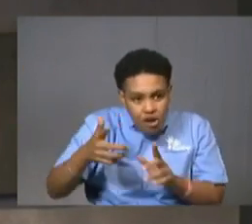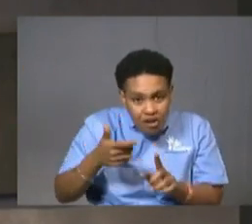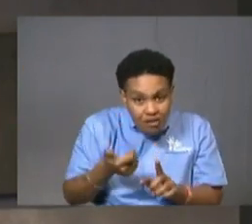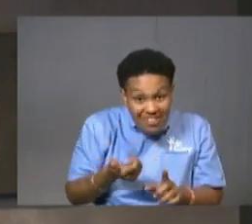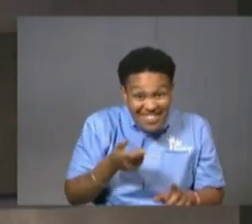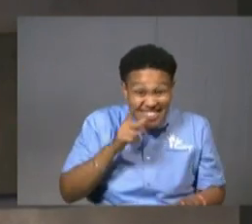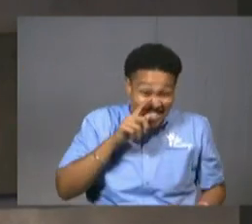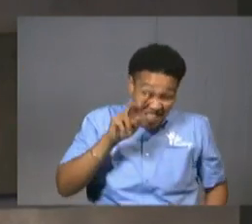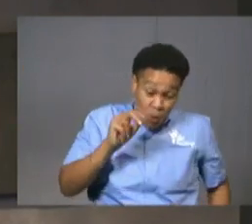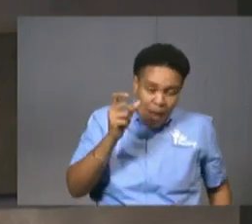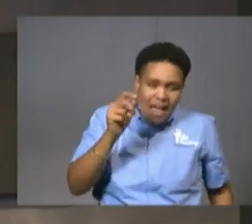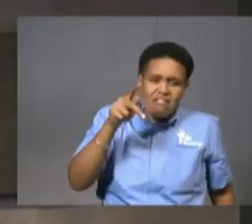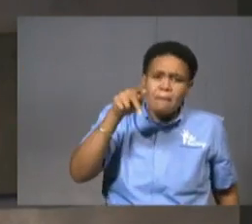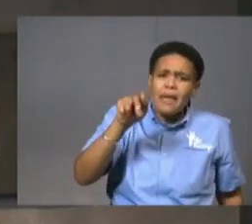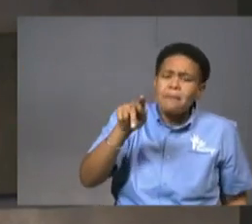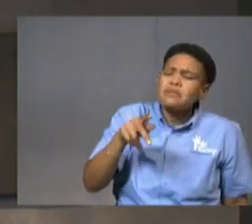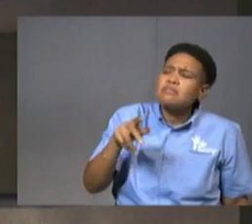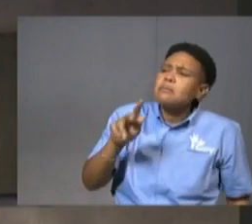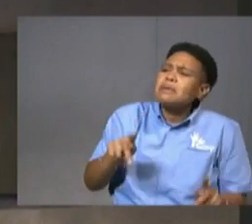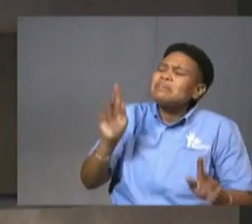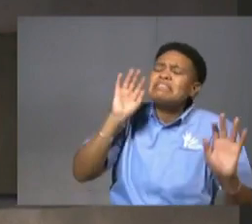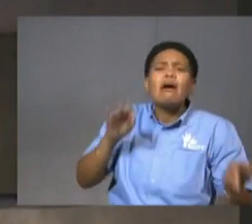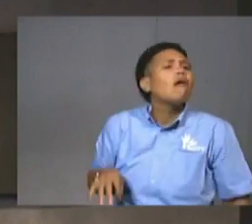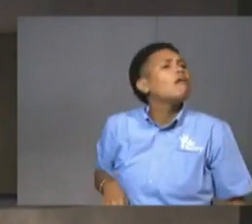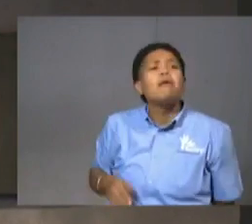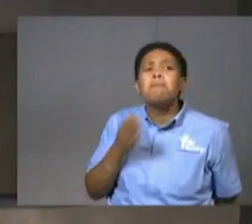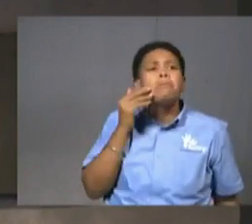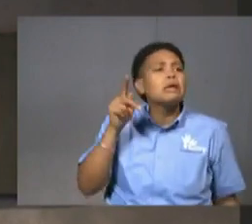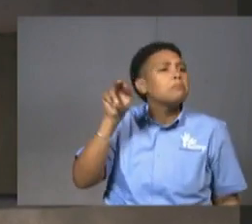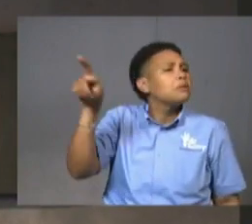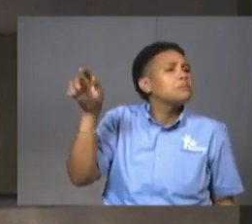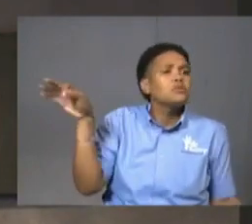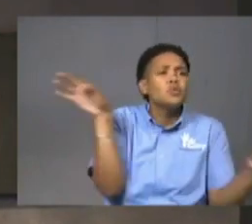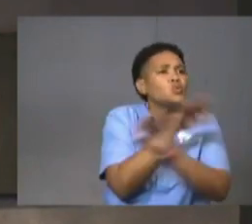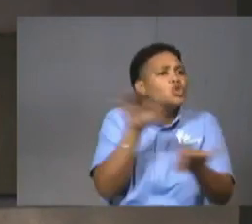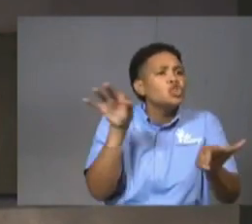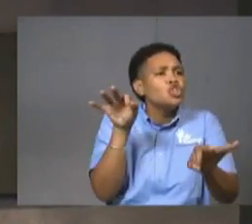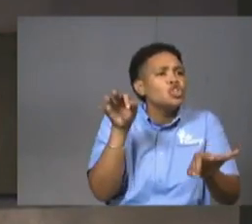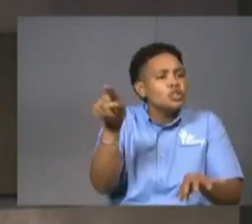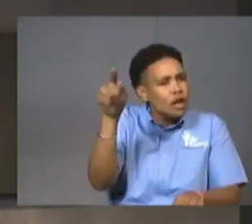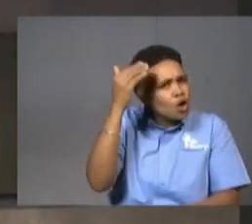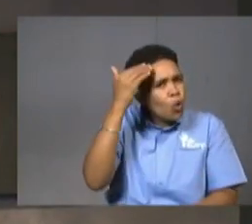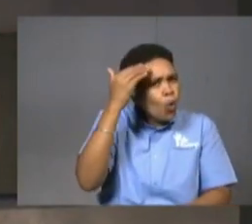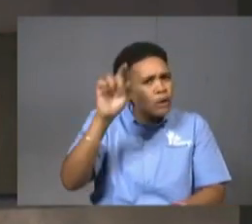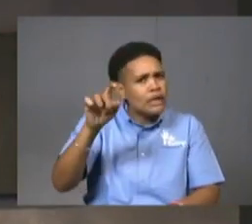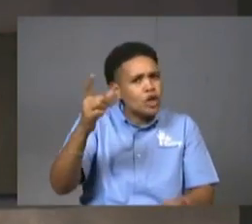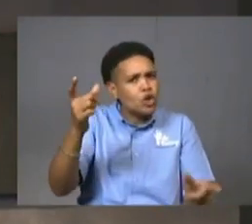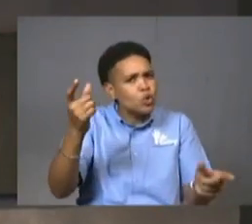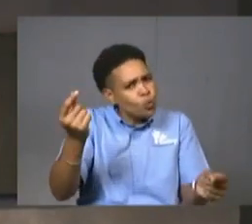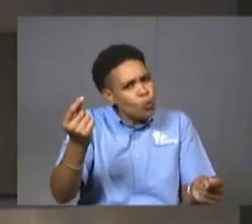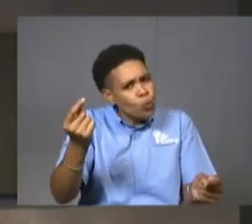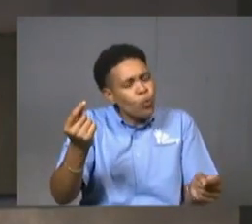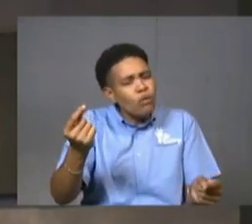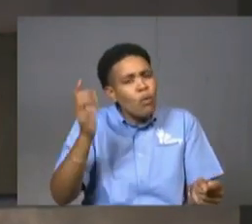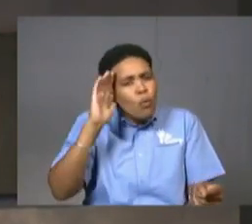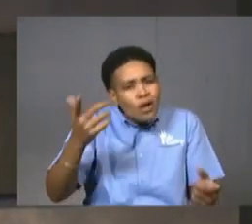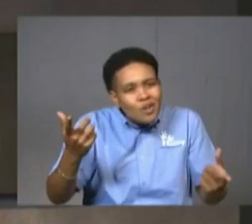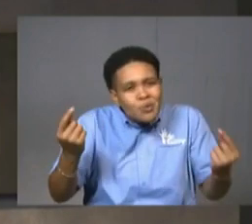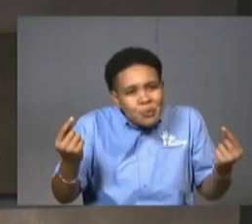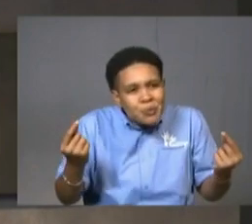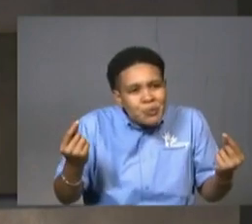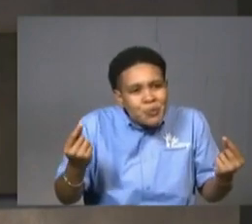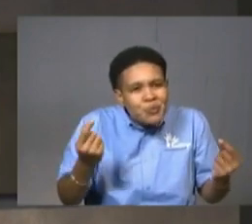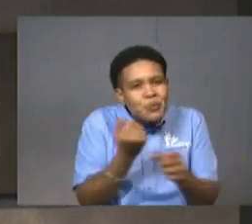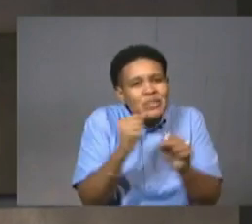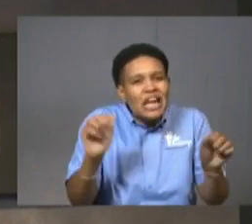Party because they knew that we would deliver what needed to be done to save the country.